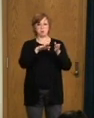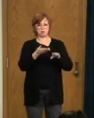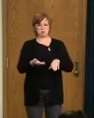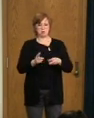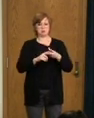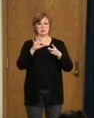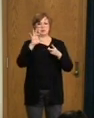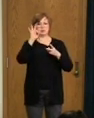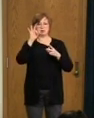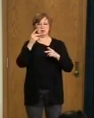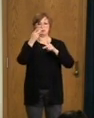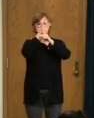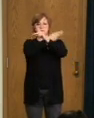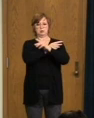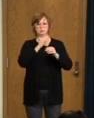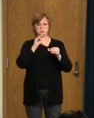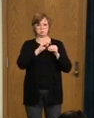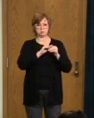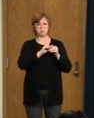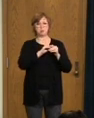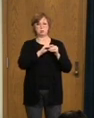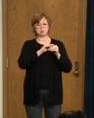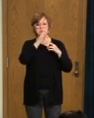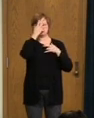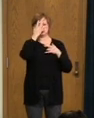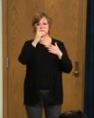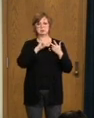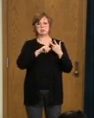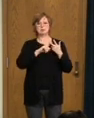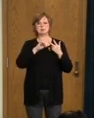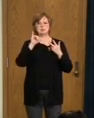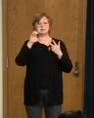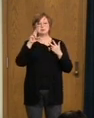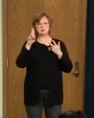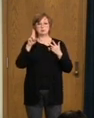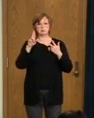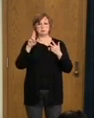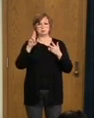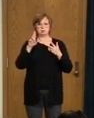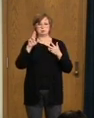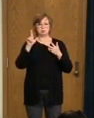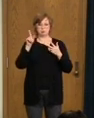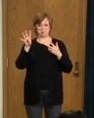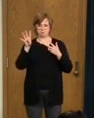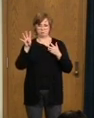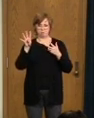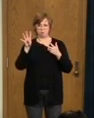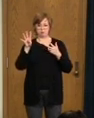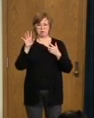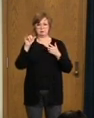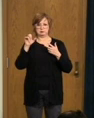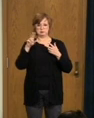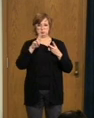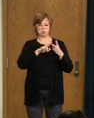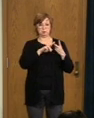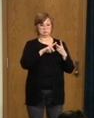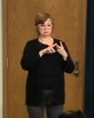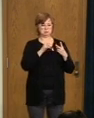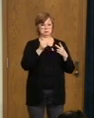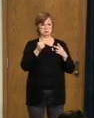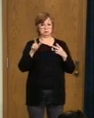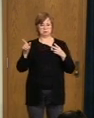5 months, we had in our ICU department, in the intensive care department, due to influenza last year, 24 cases. We have 27 in there